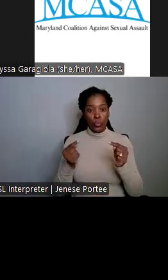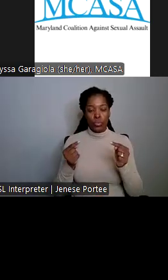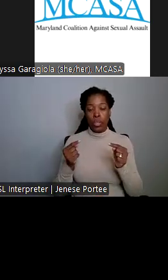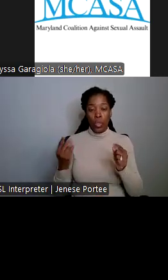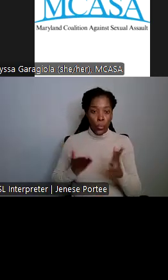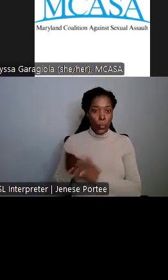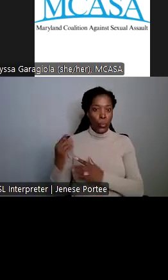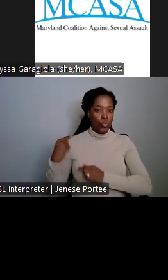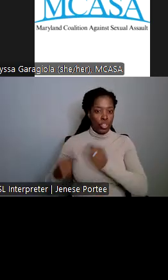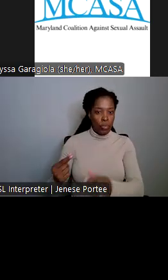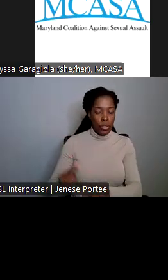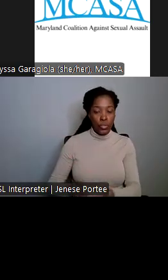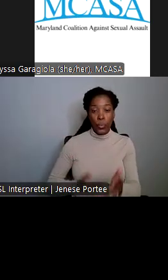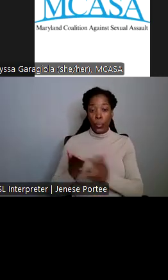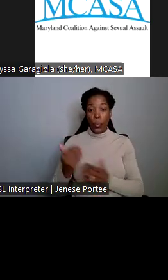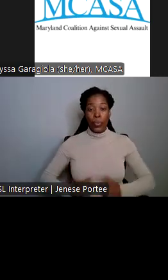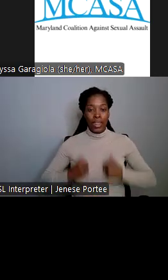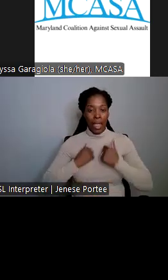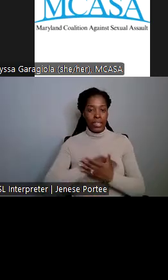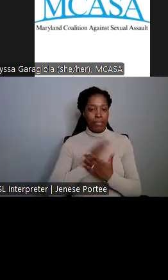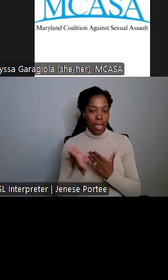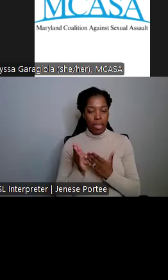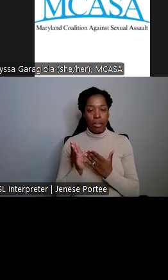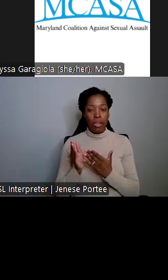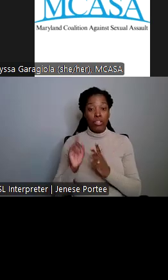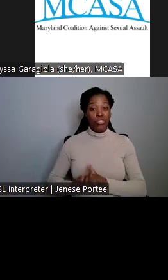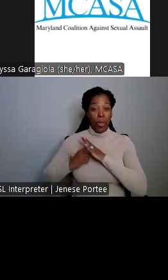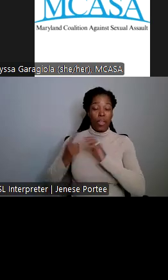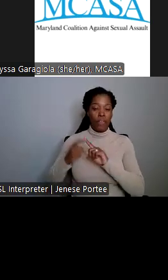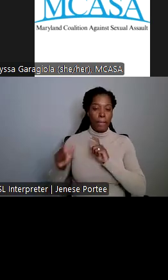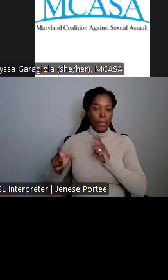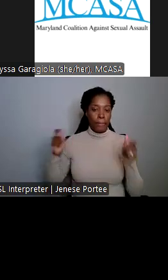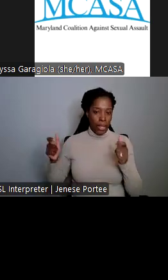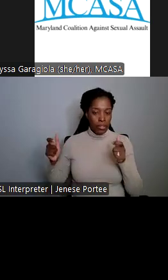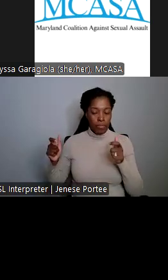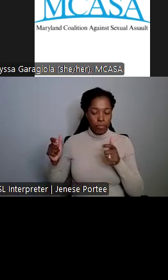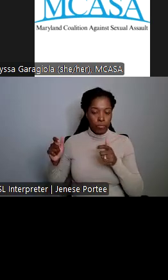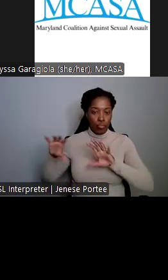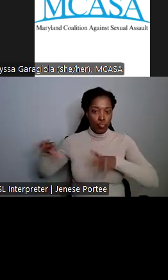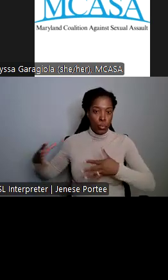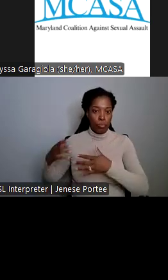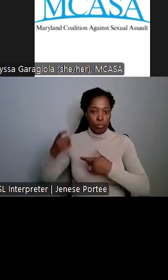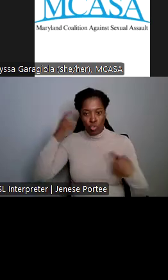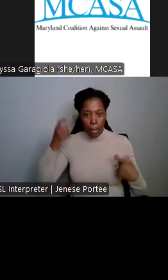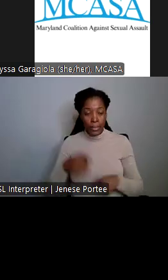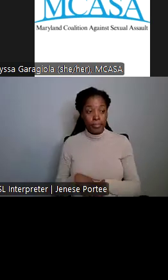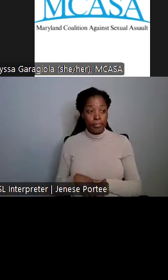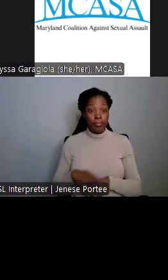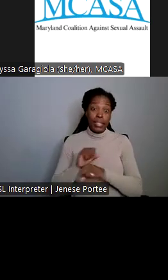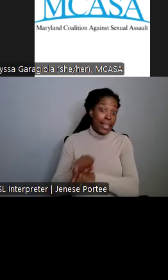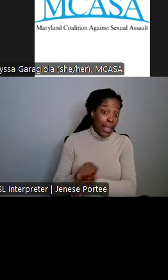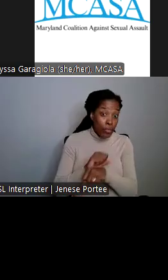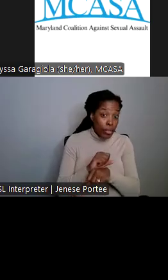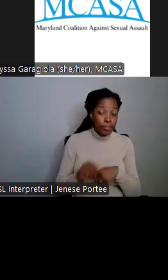generations, emanating from massive group trauma. So some examples here might be slavery, genocide,